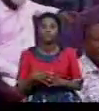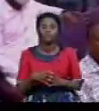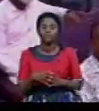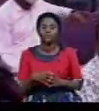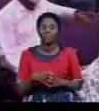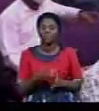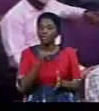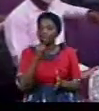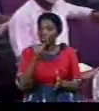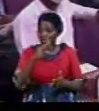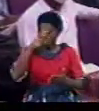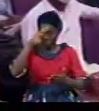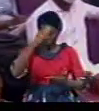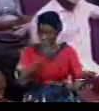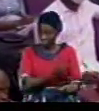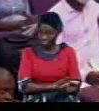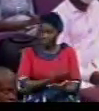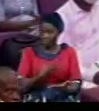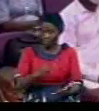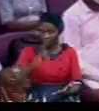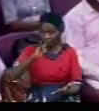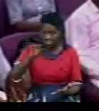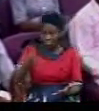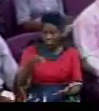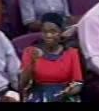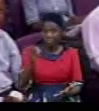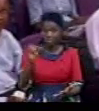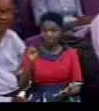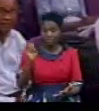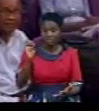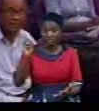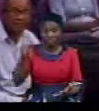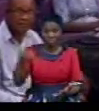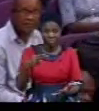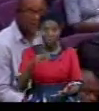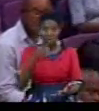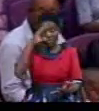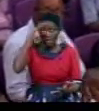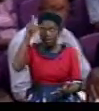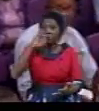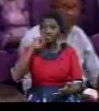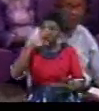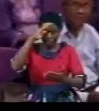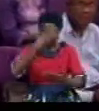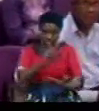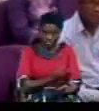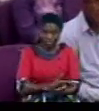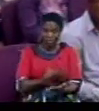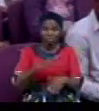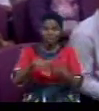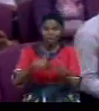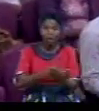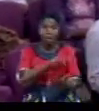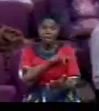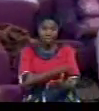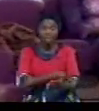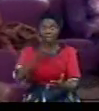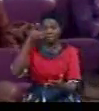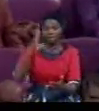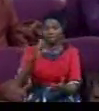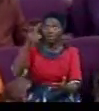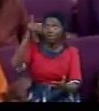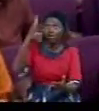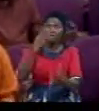not a son of Joseph as a son of the almighty God the god of Heaven said I